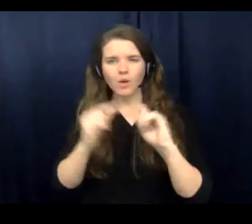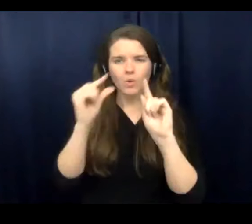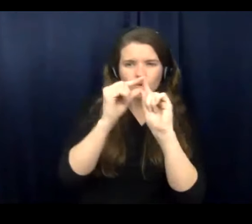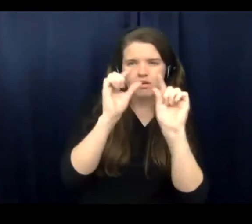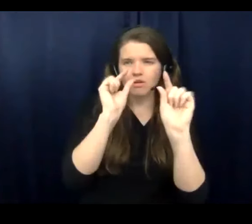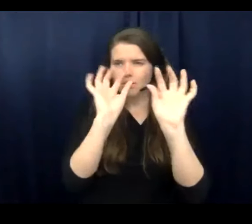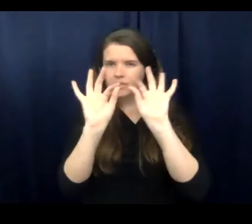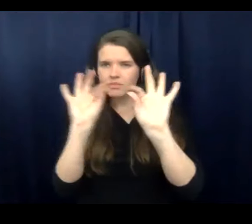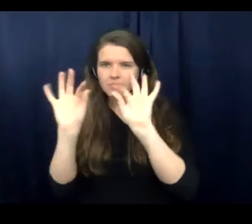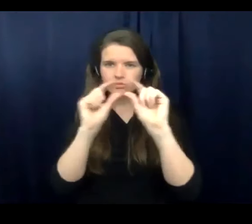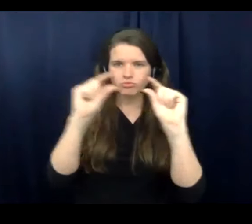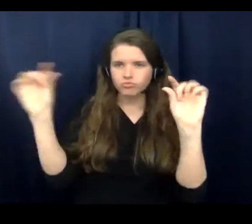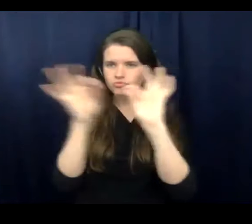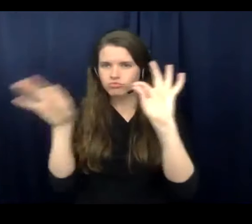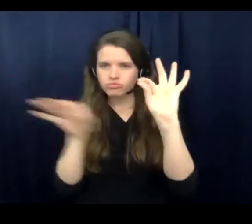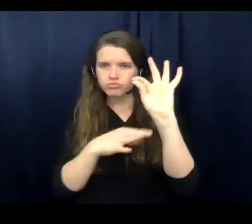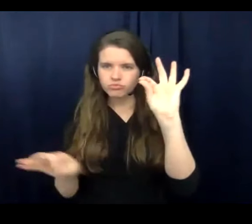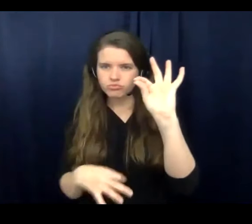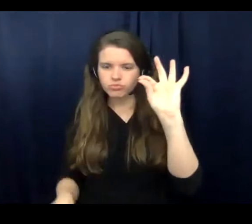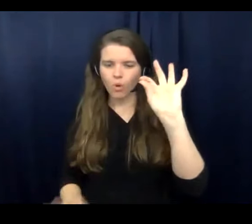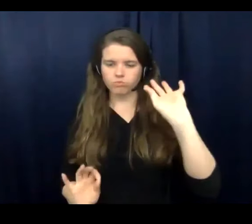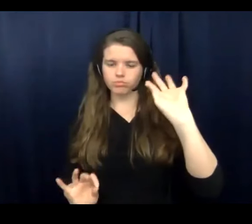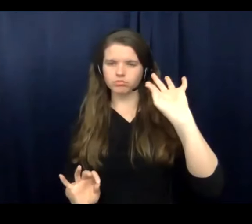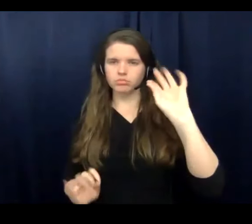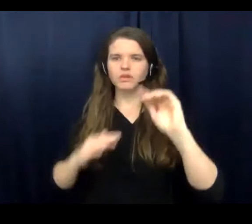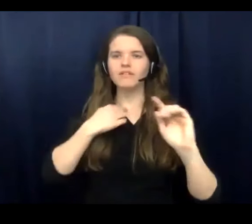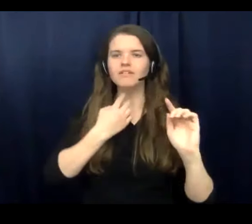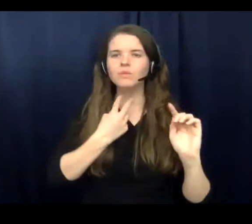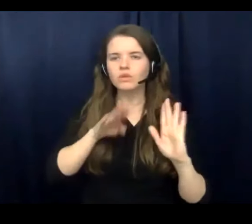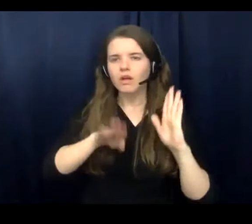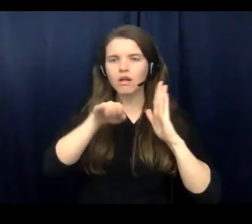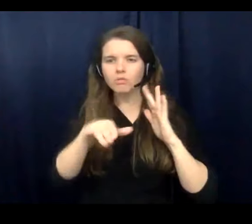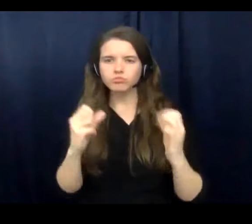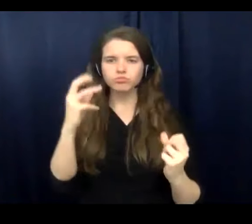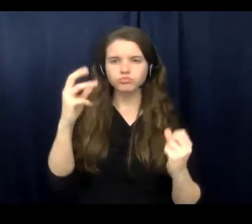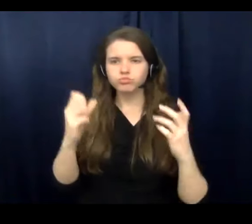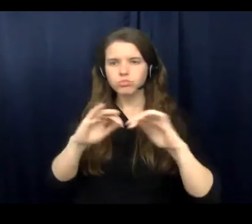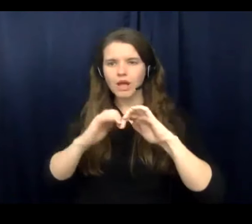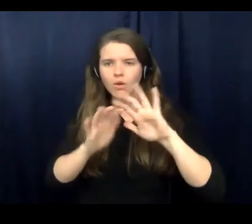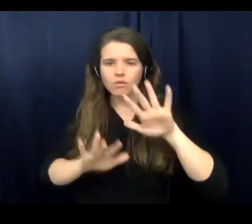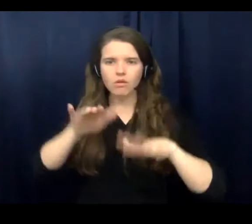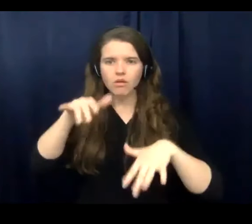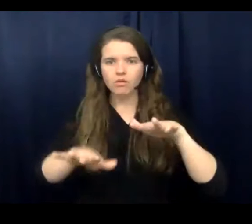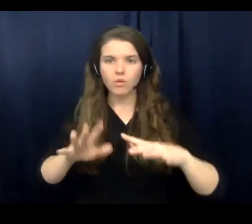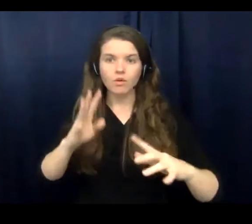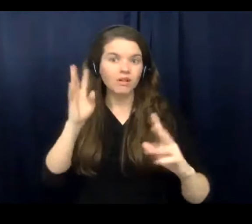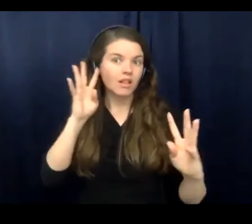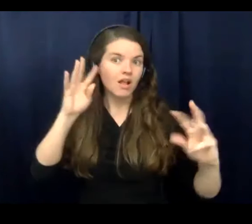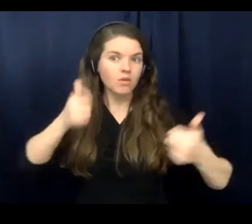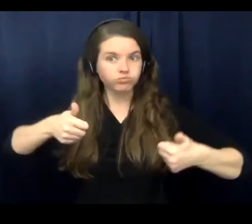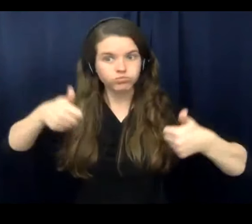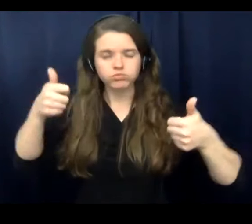not the prose, not the inflection of the voice. It's not the tone or the volume of the voice.